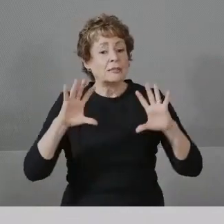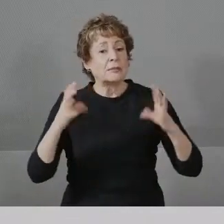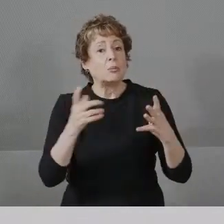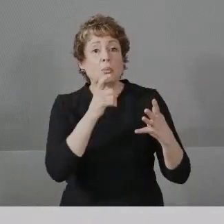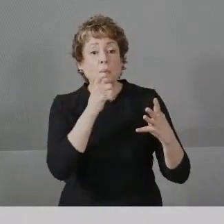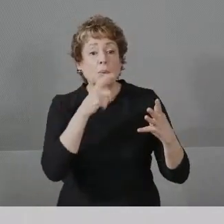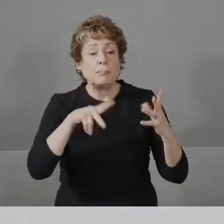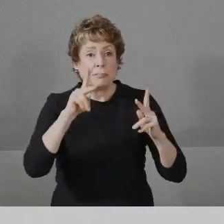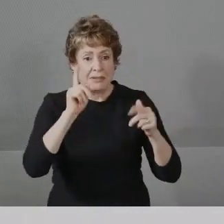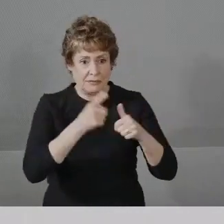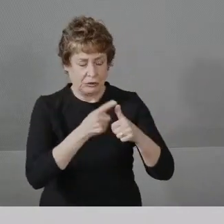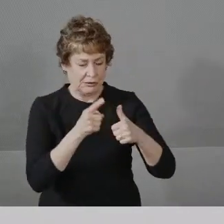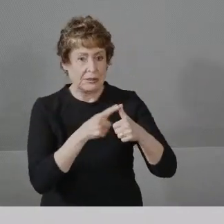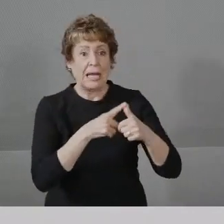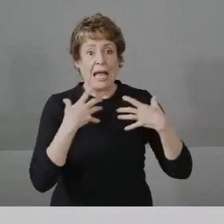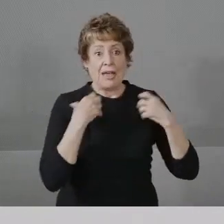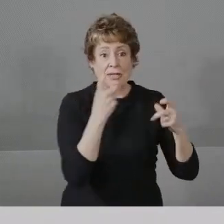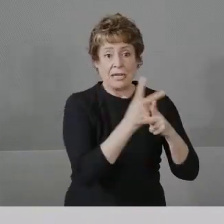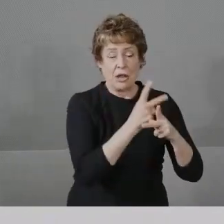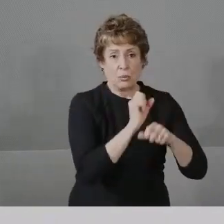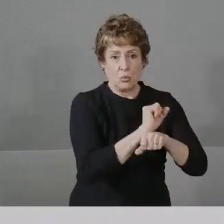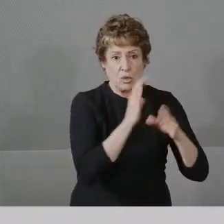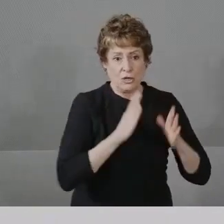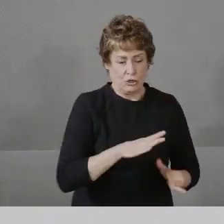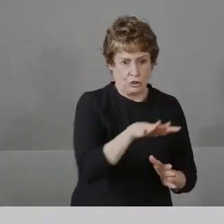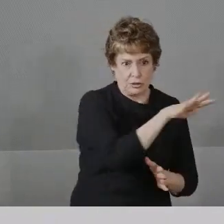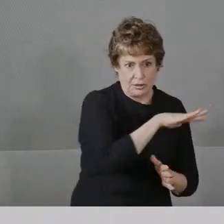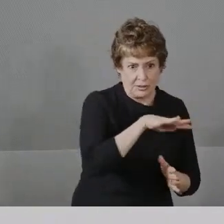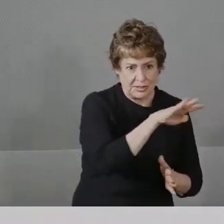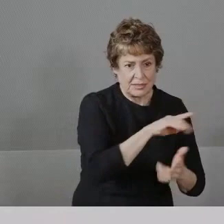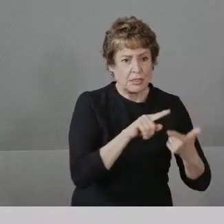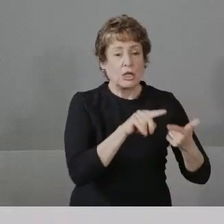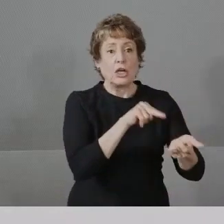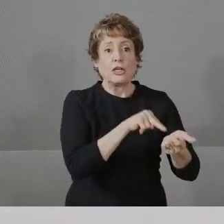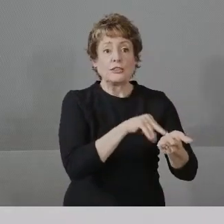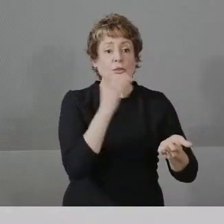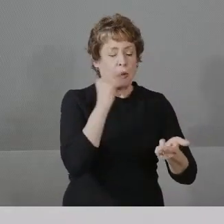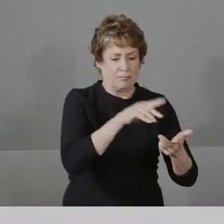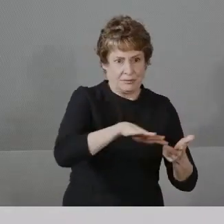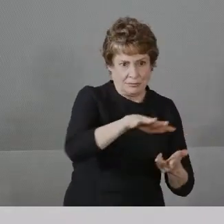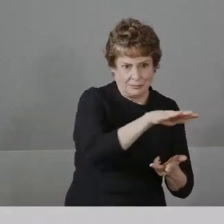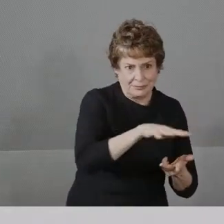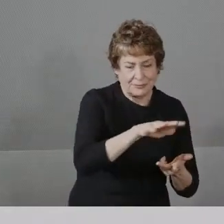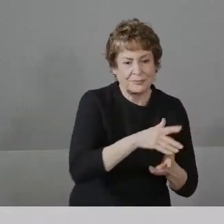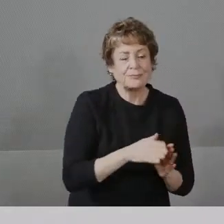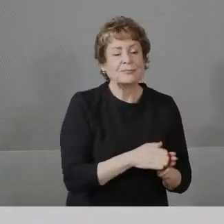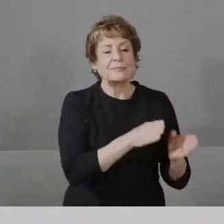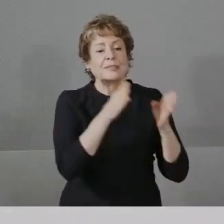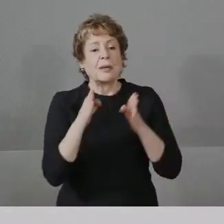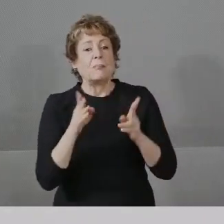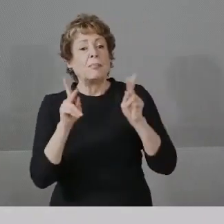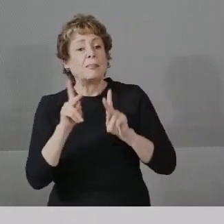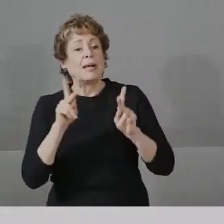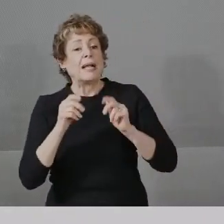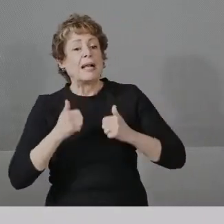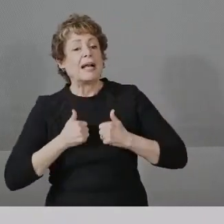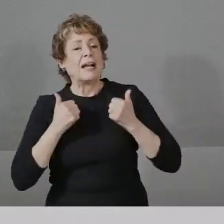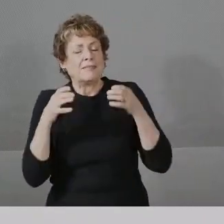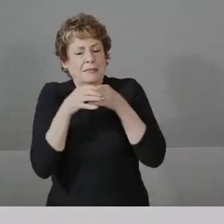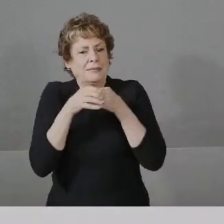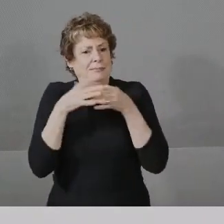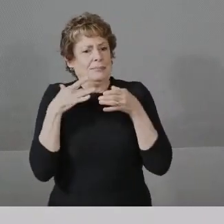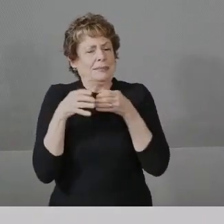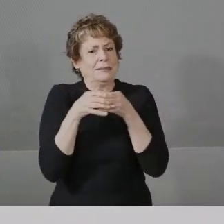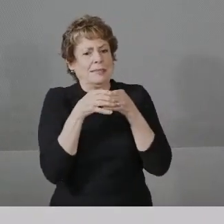with developmental disabilities. They will be followed by adults with high-risk medical conditions living in congregate care settings